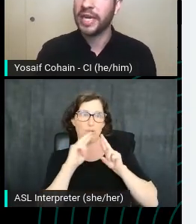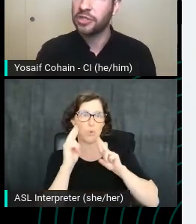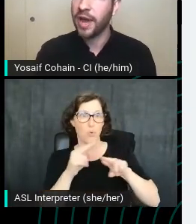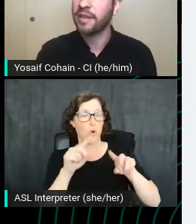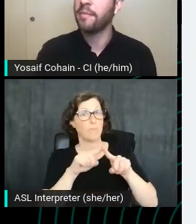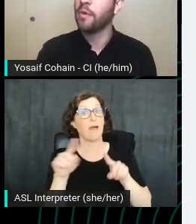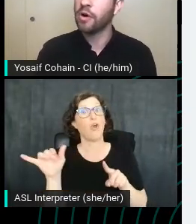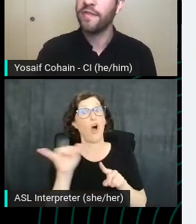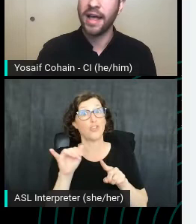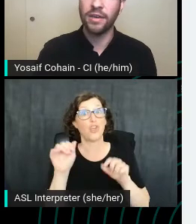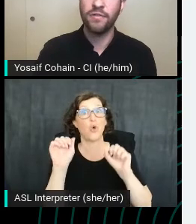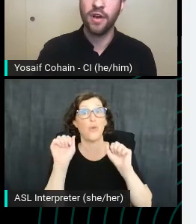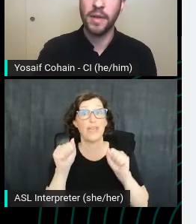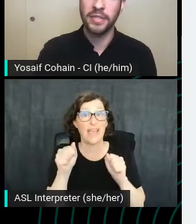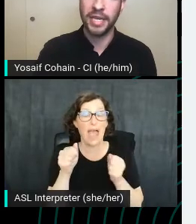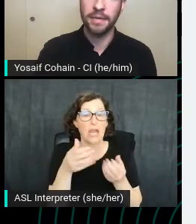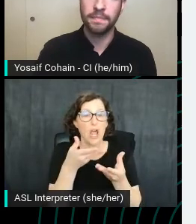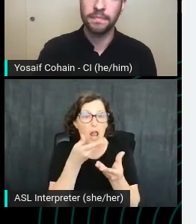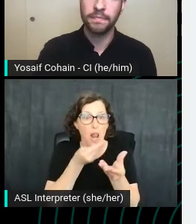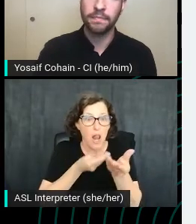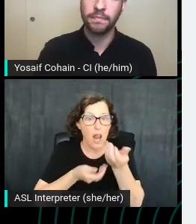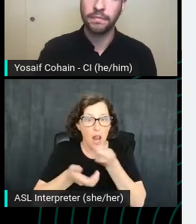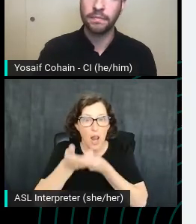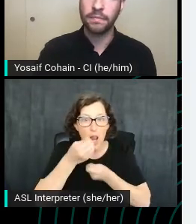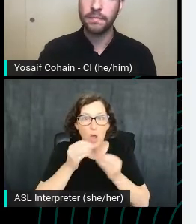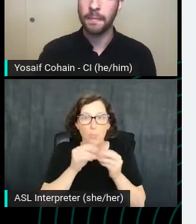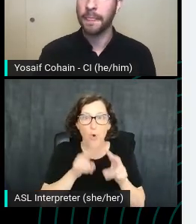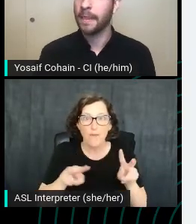where we extract more value from our data.